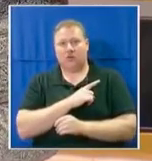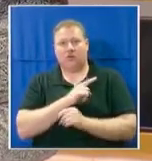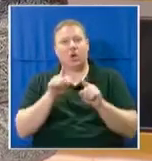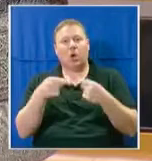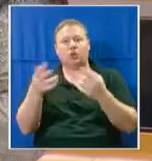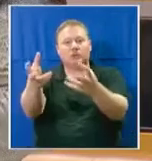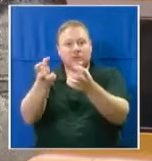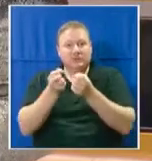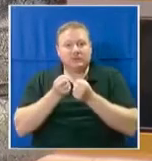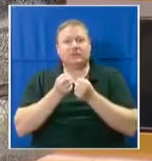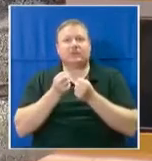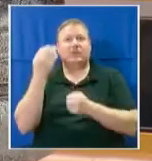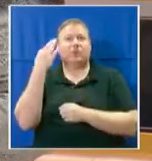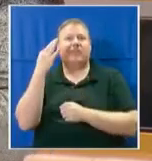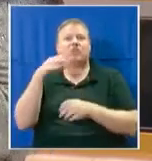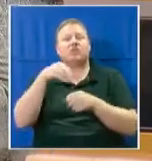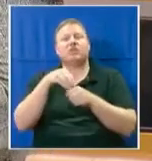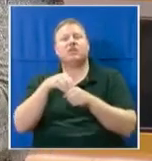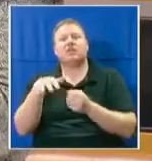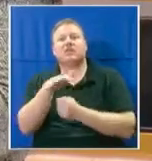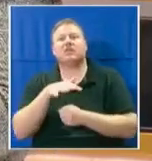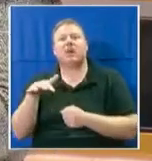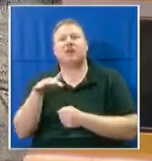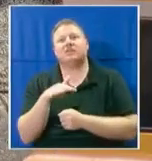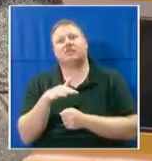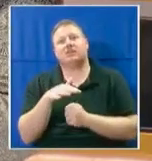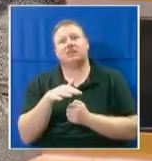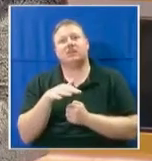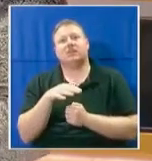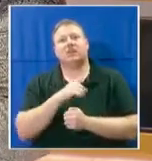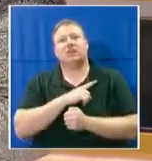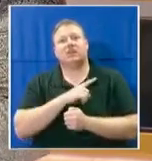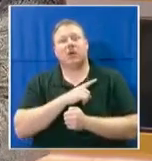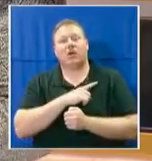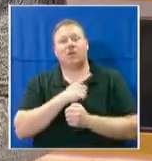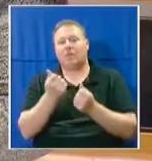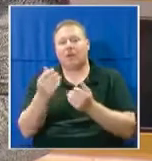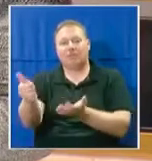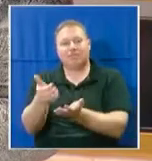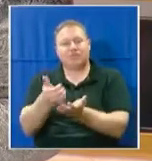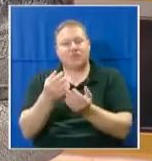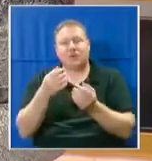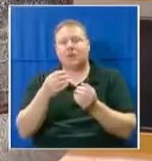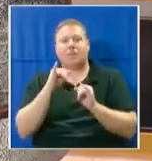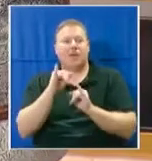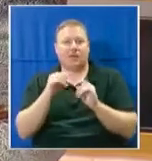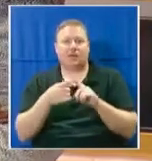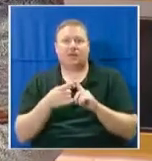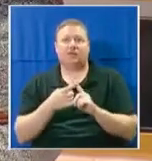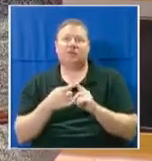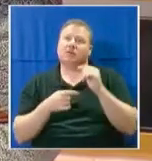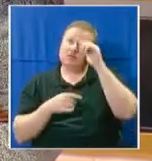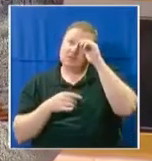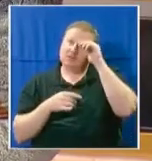professionals in their space because their revenue is small. They are not, even when